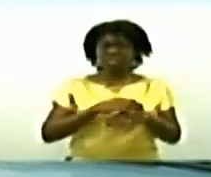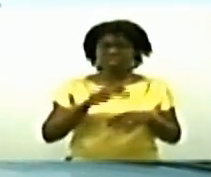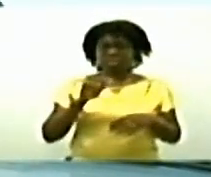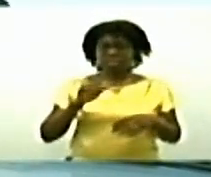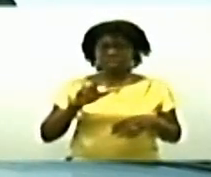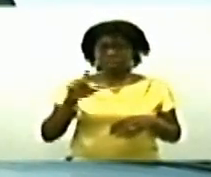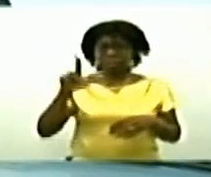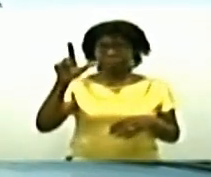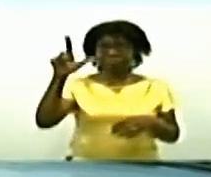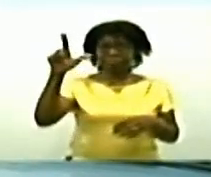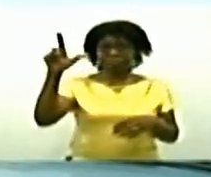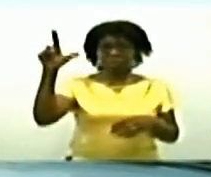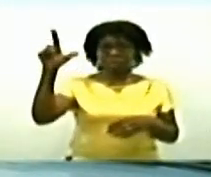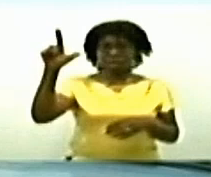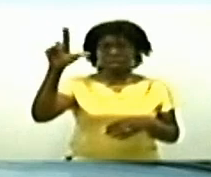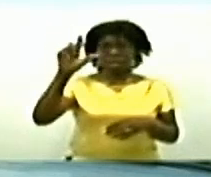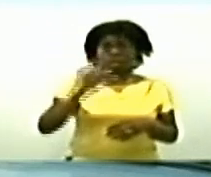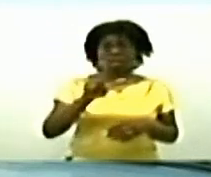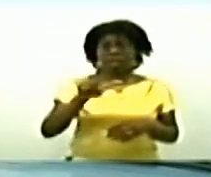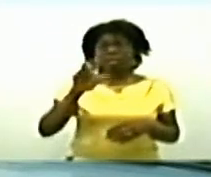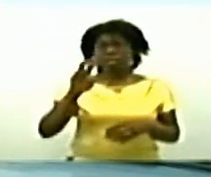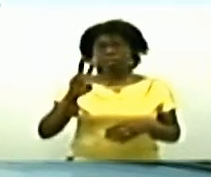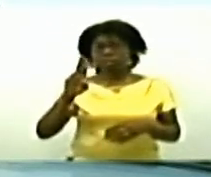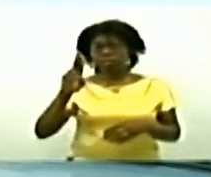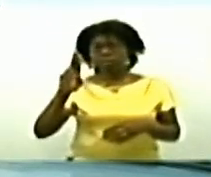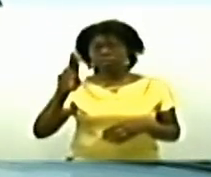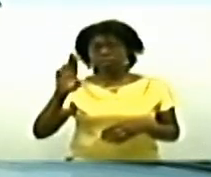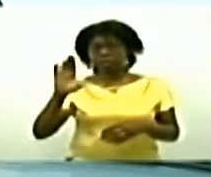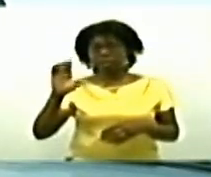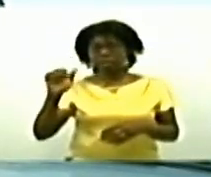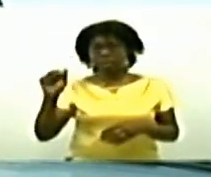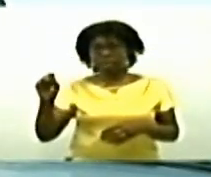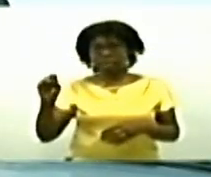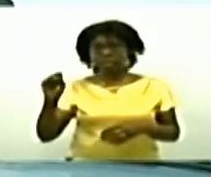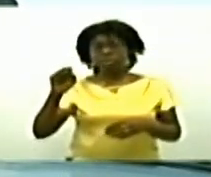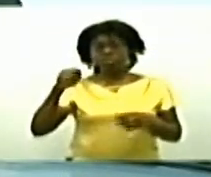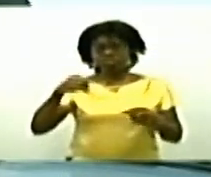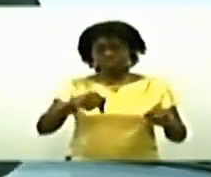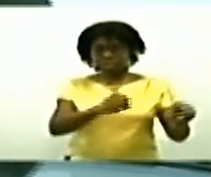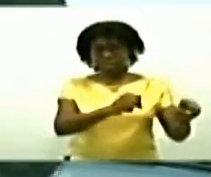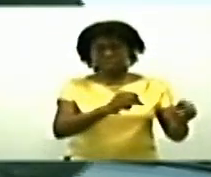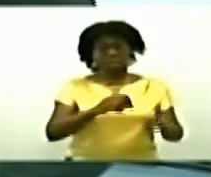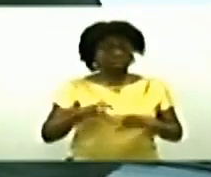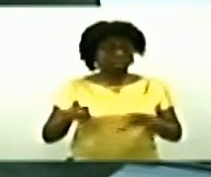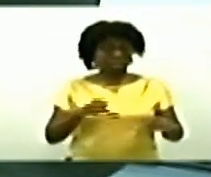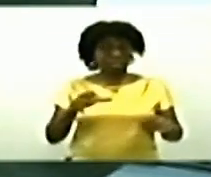Mr. President, I want to put on record she does an excellent job. And probably,